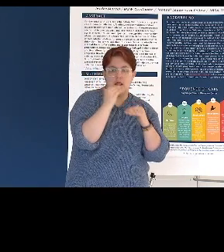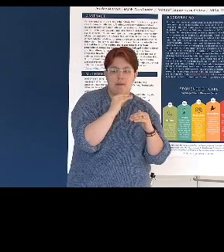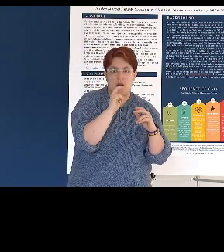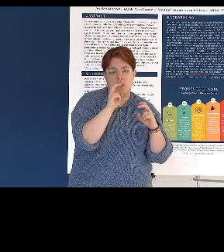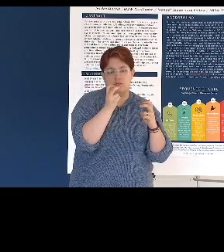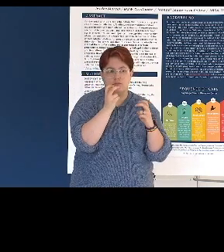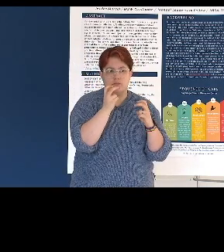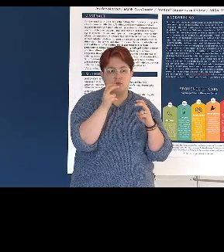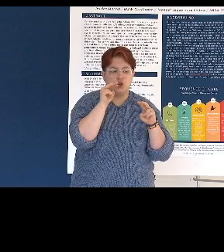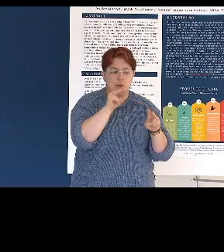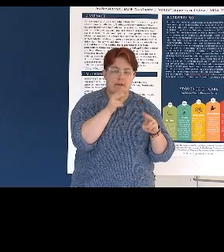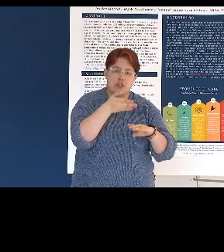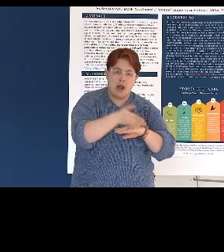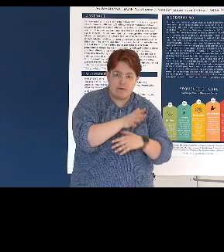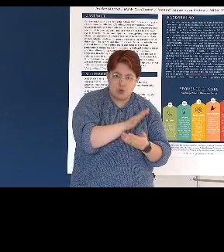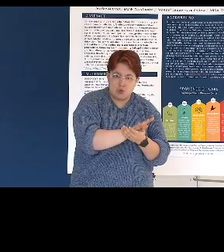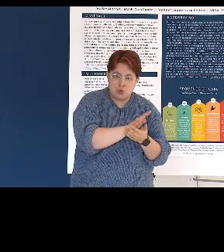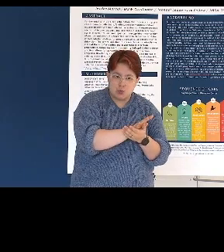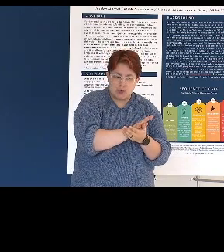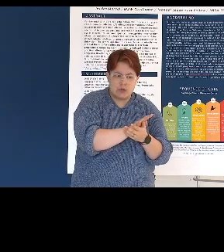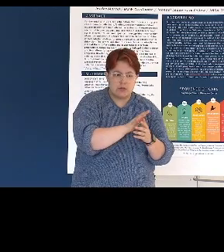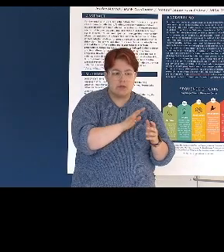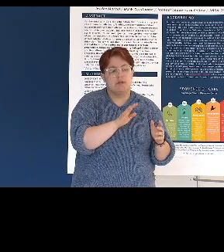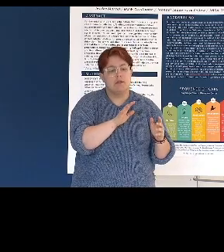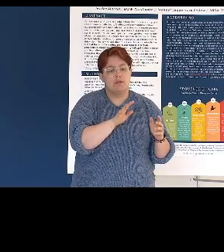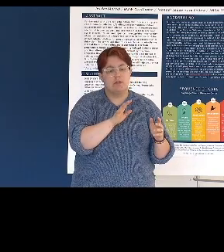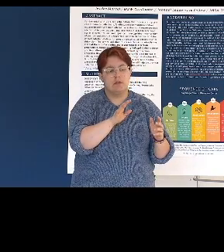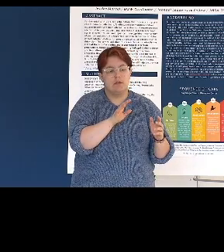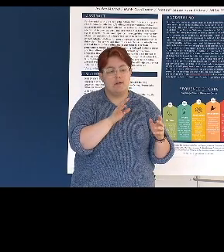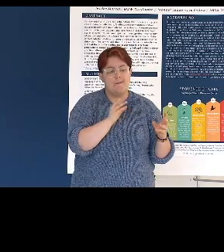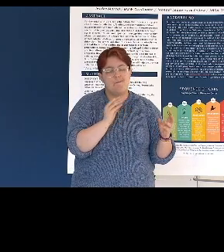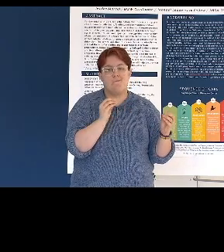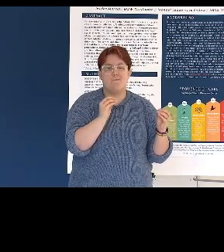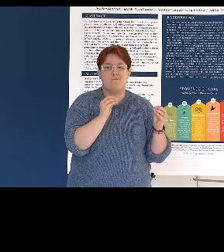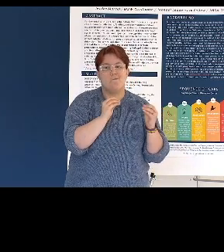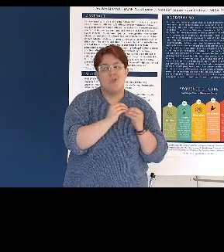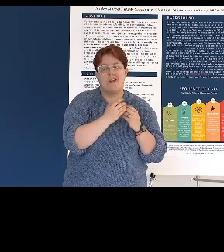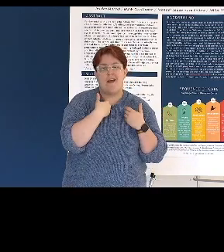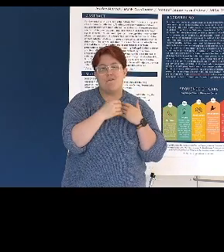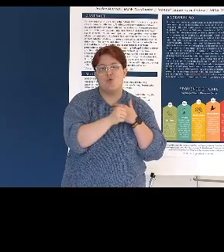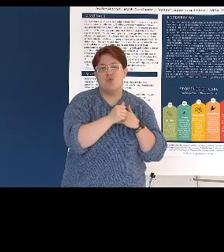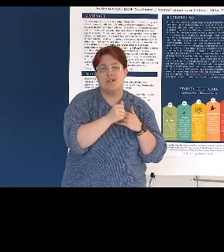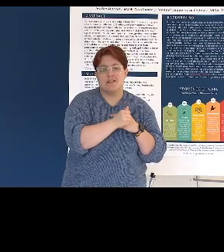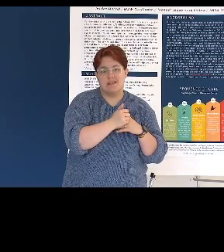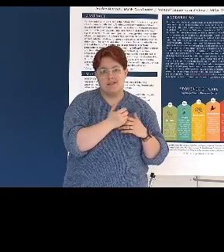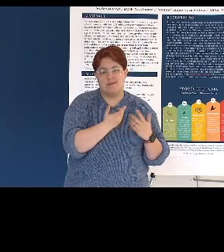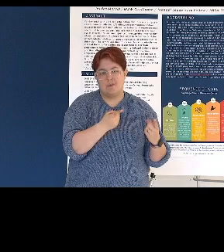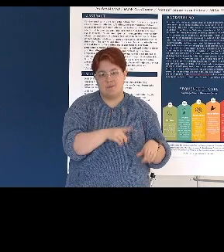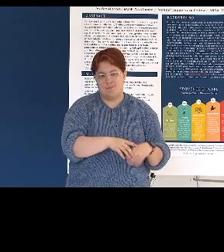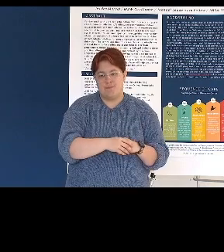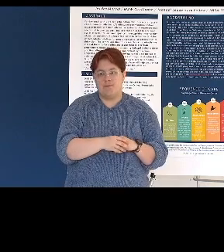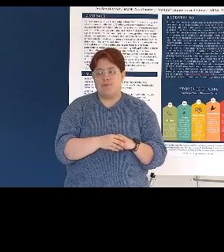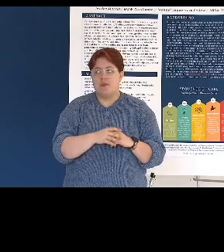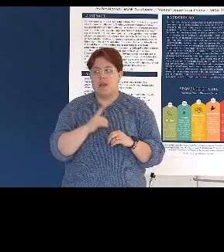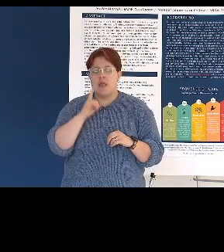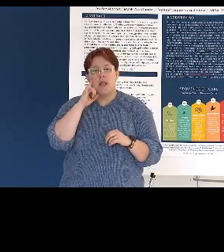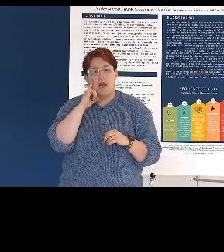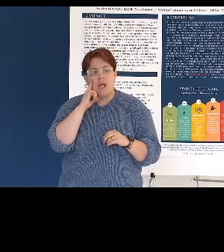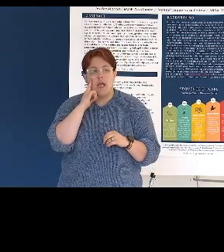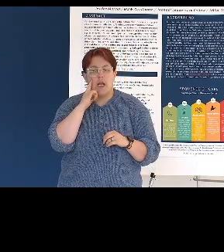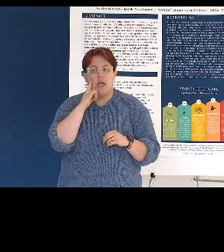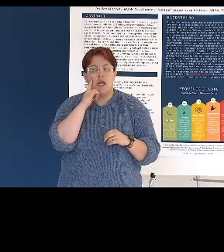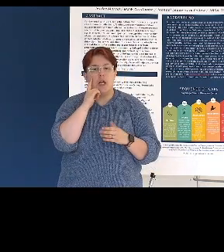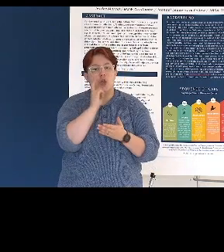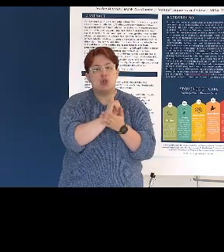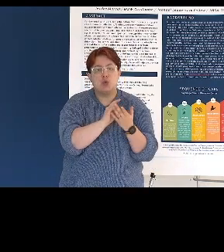supervision, they are more likely to have adverse outcomes. When we think about the substance use component